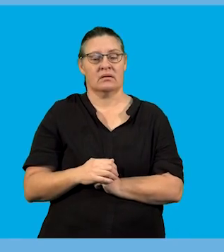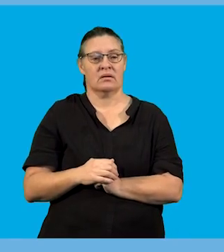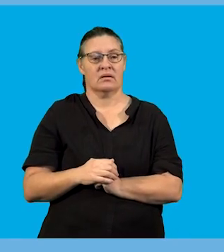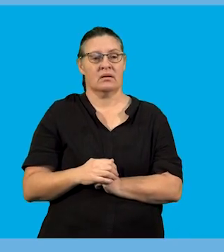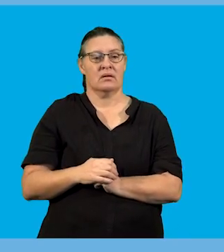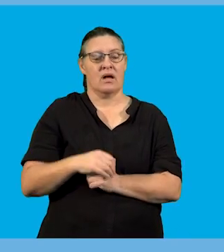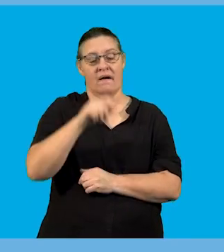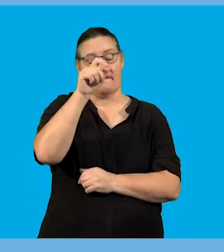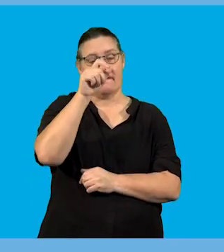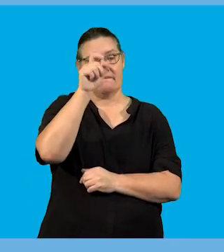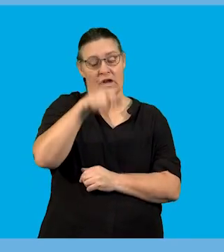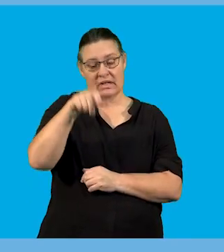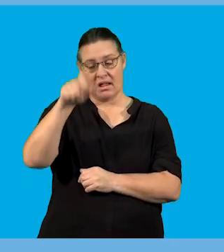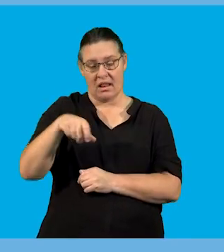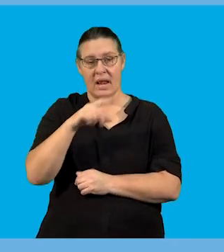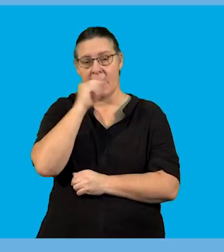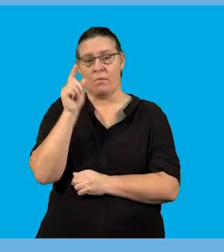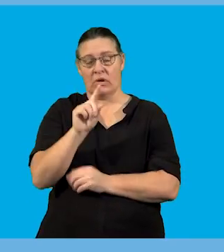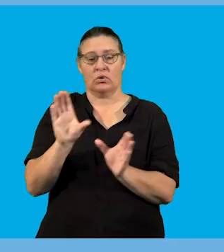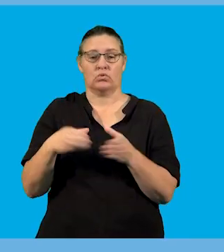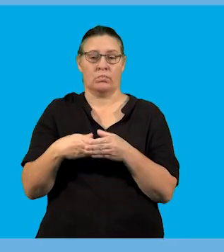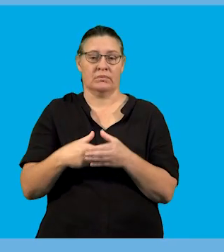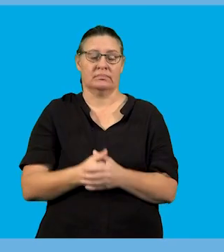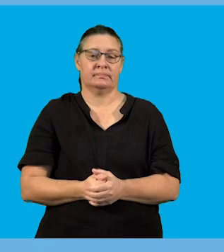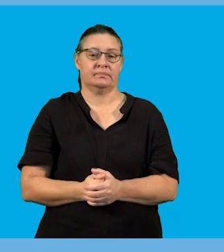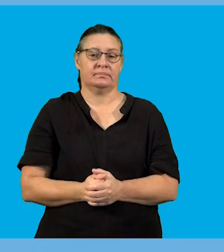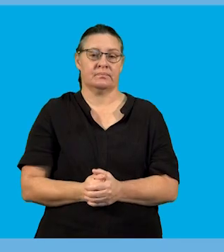whereas the vertical row is called a group.